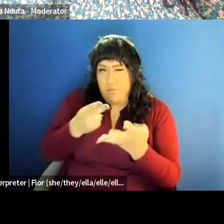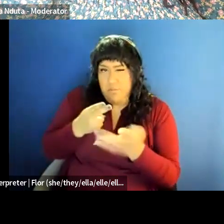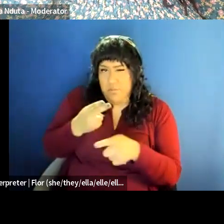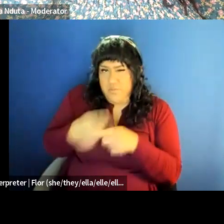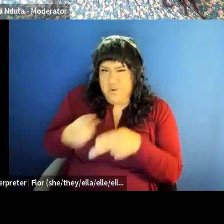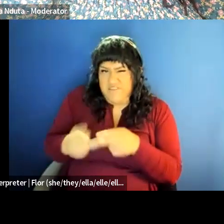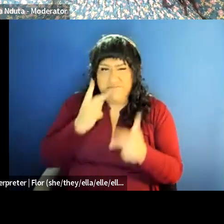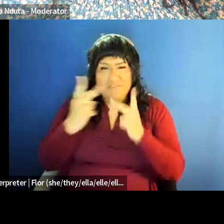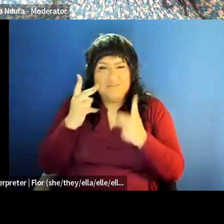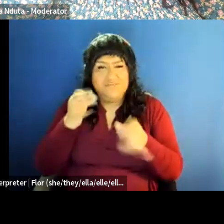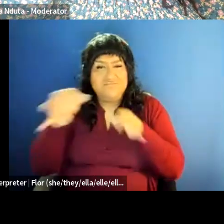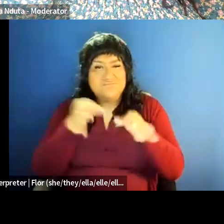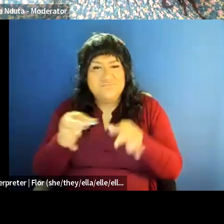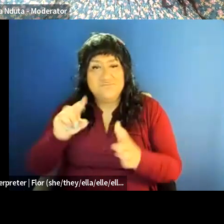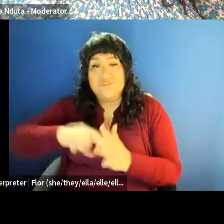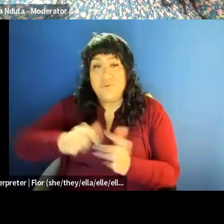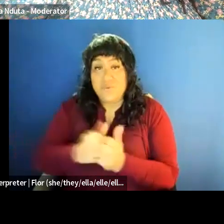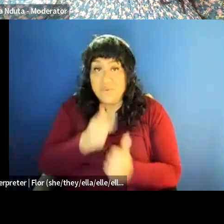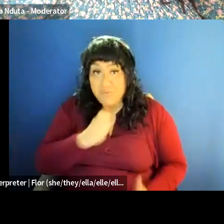will start with James.